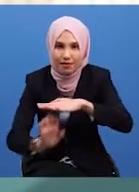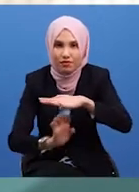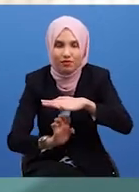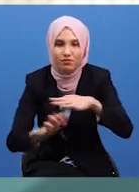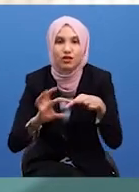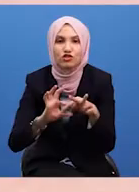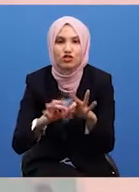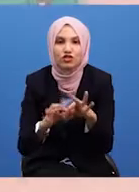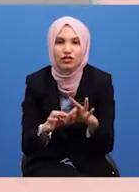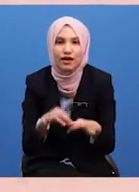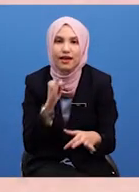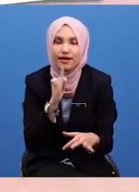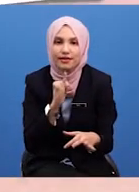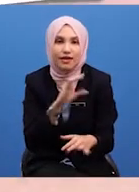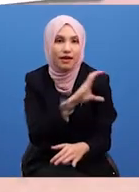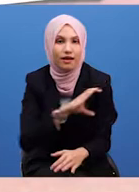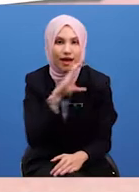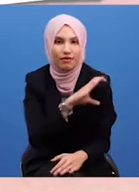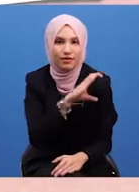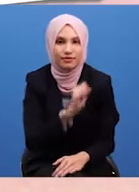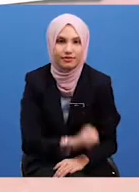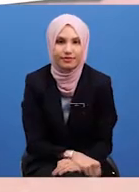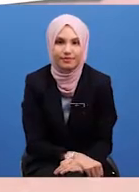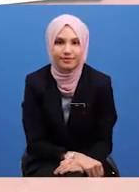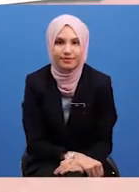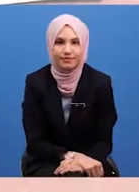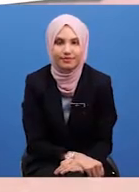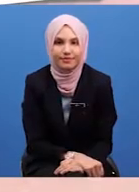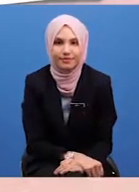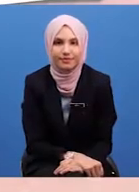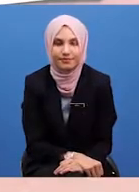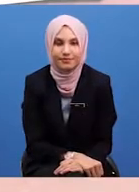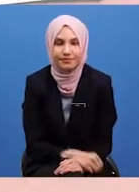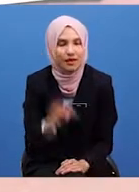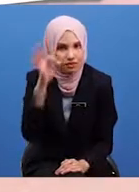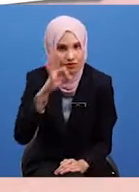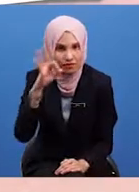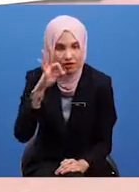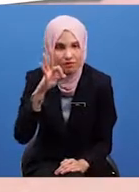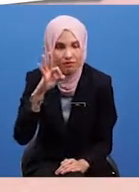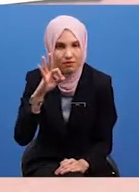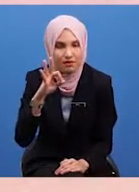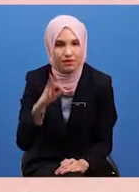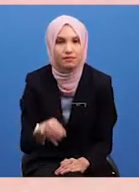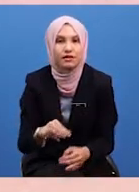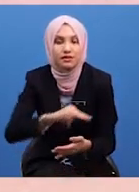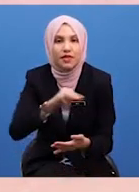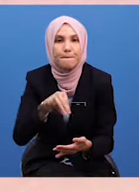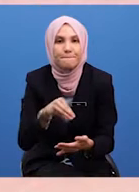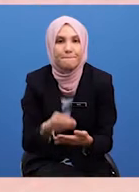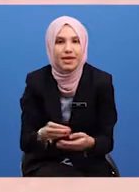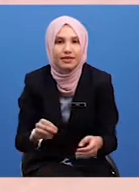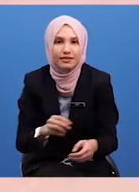short story is characters. Let's find out more about the main characters. First,